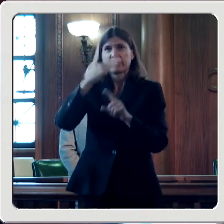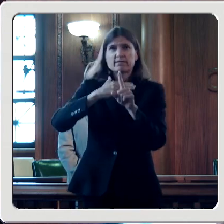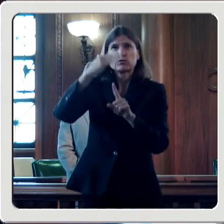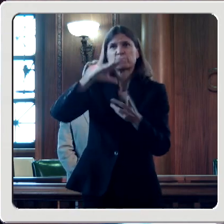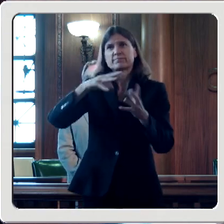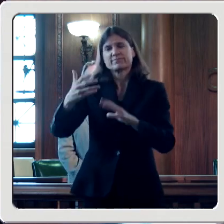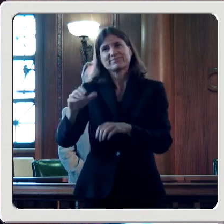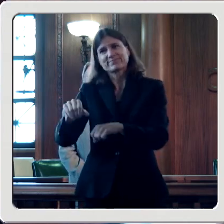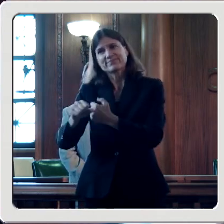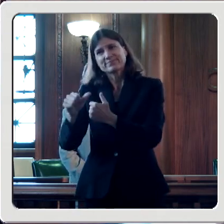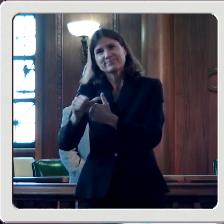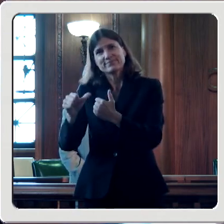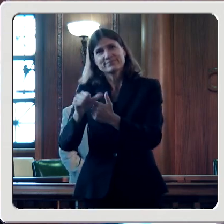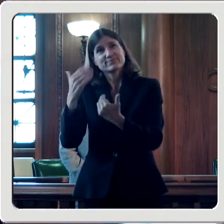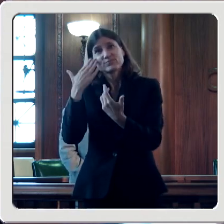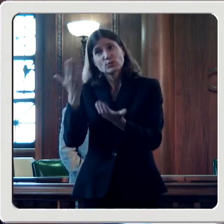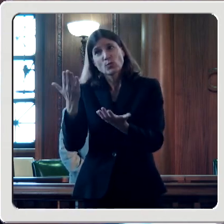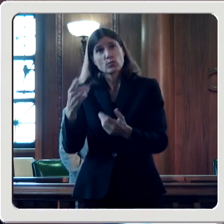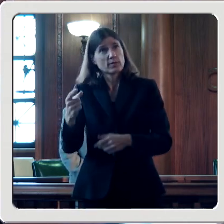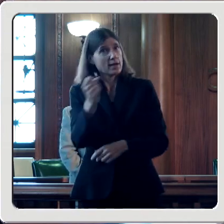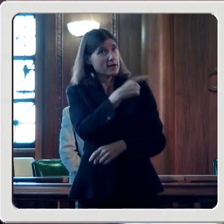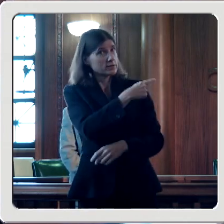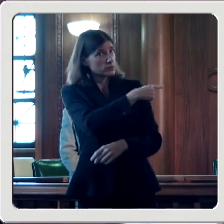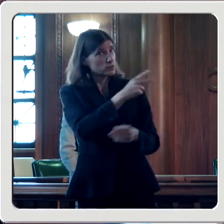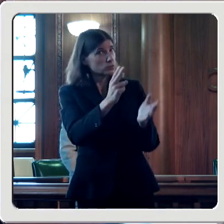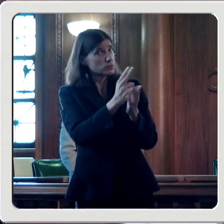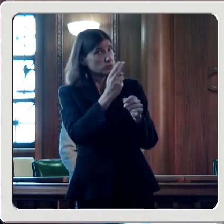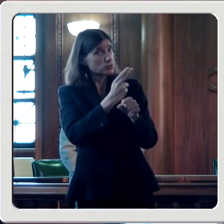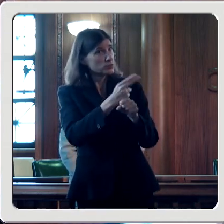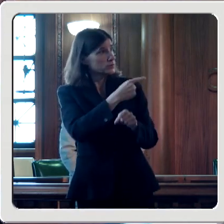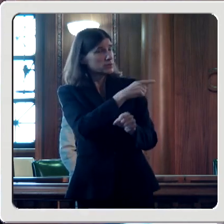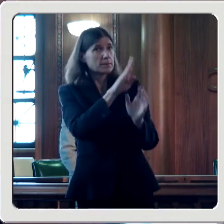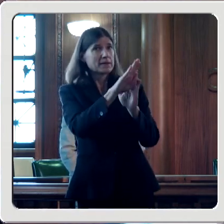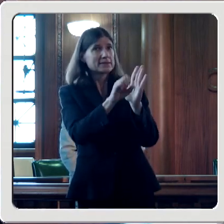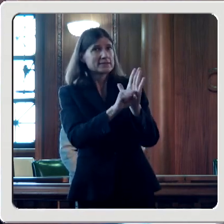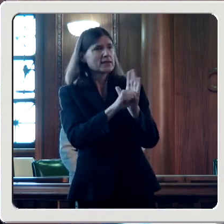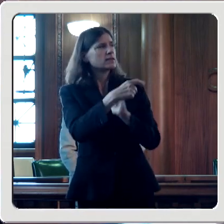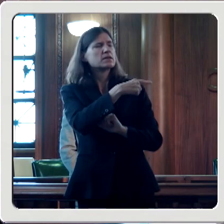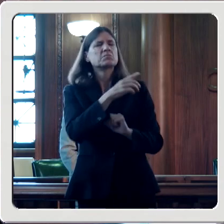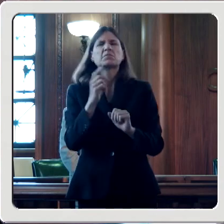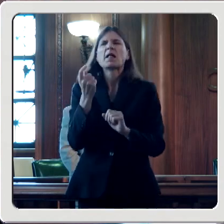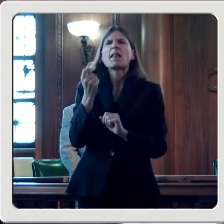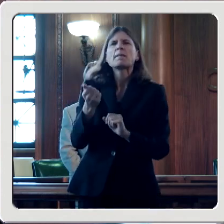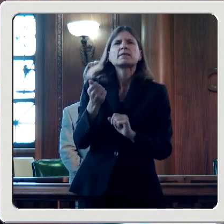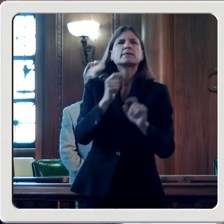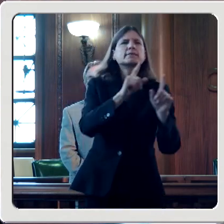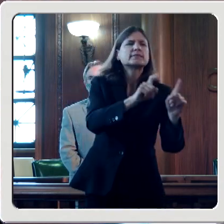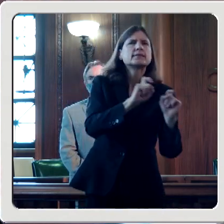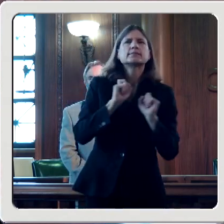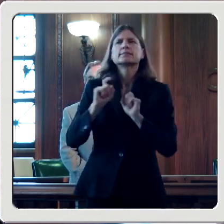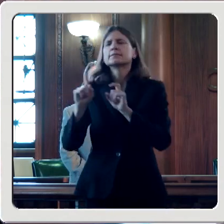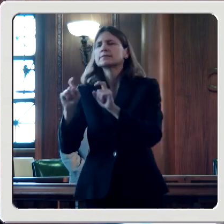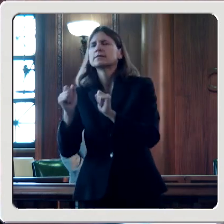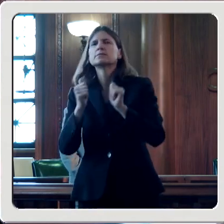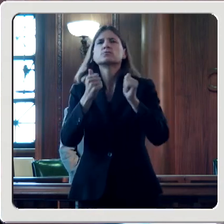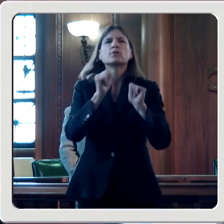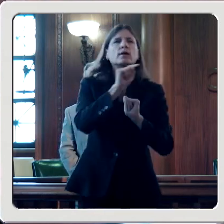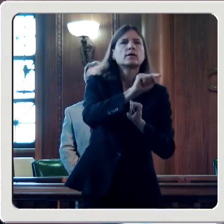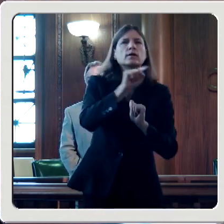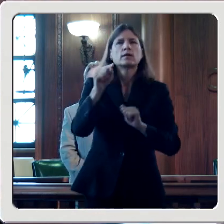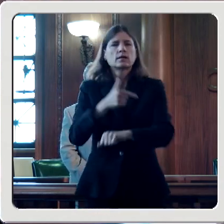said you are using it though with select patients. Correct. As the evidence